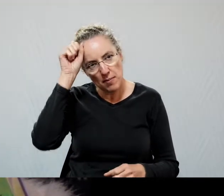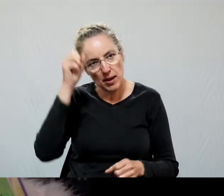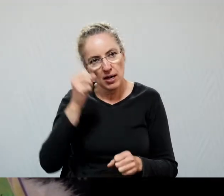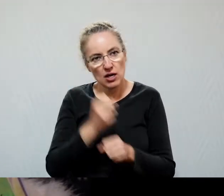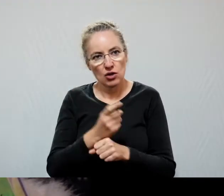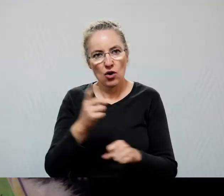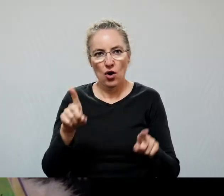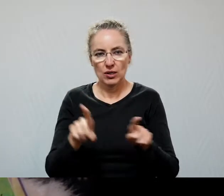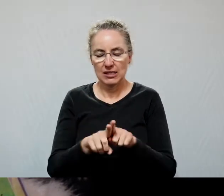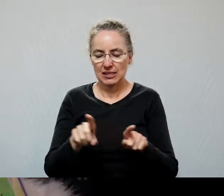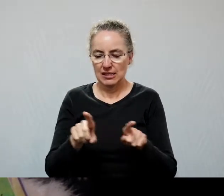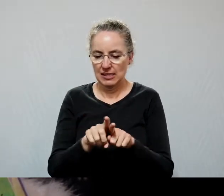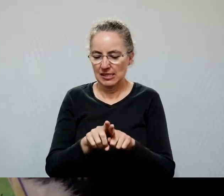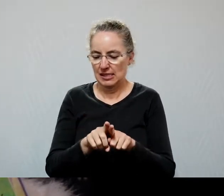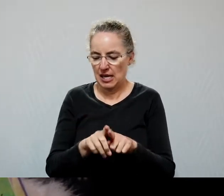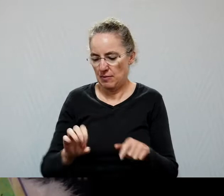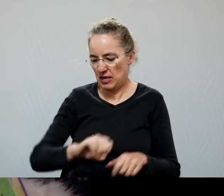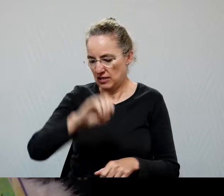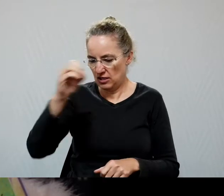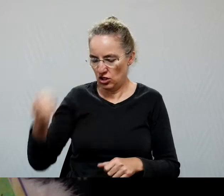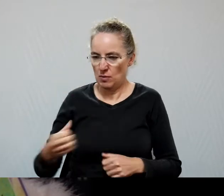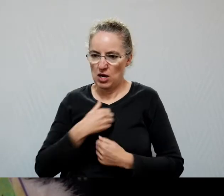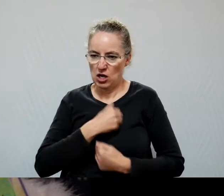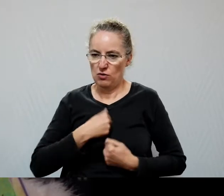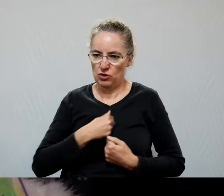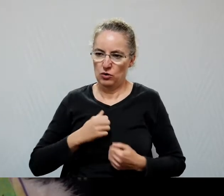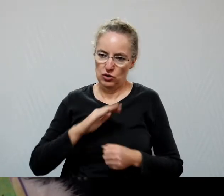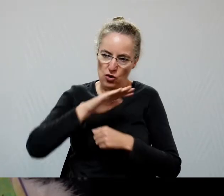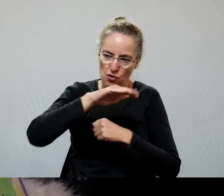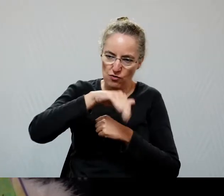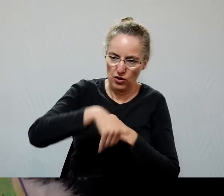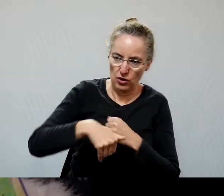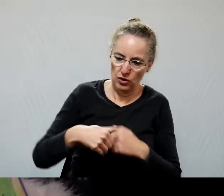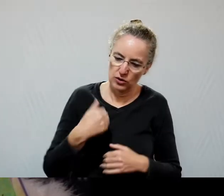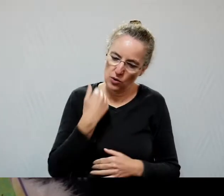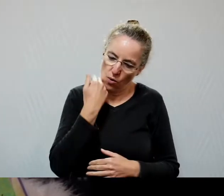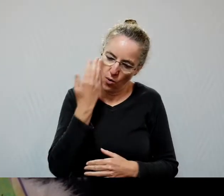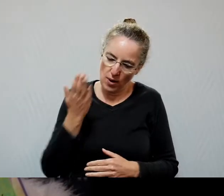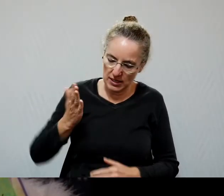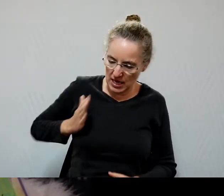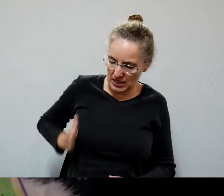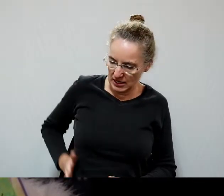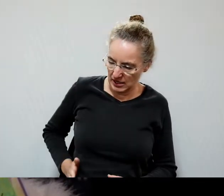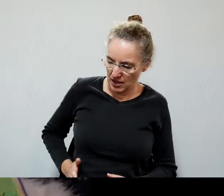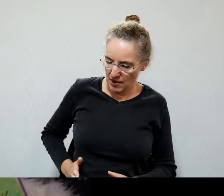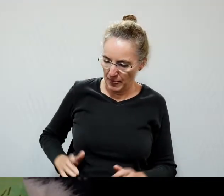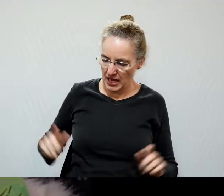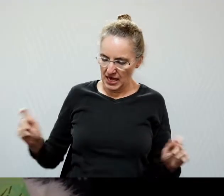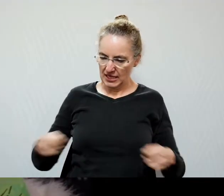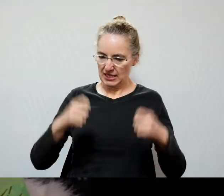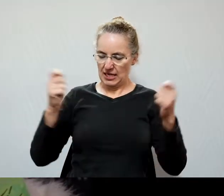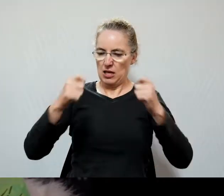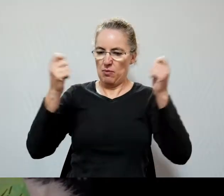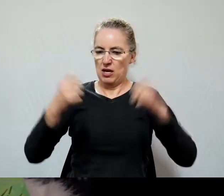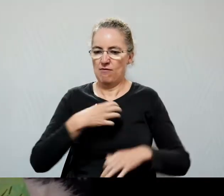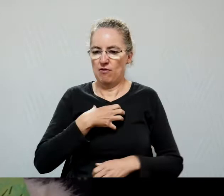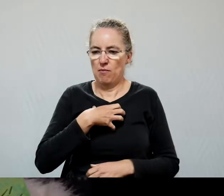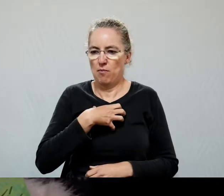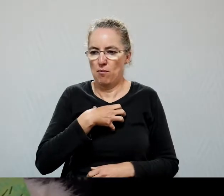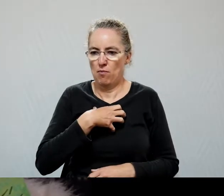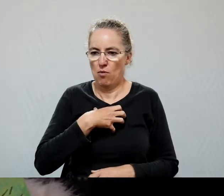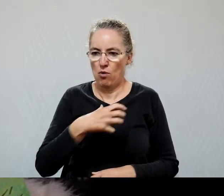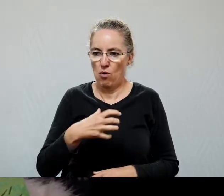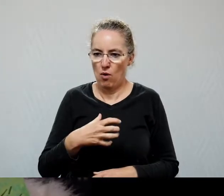shepherd. He rejoices over those who are always at his side, but he celebrates even more